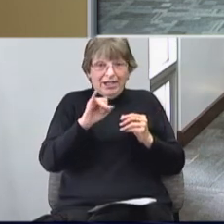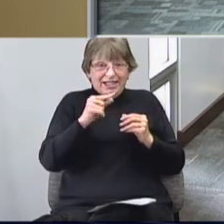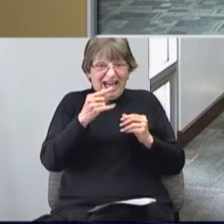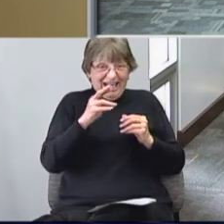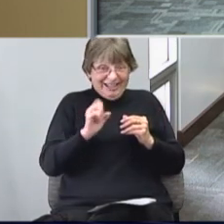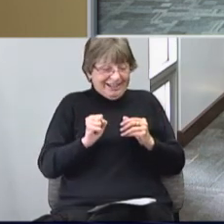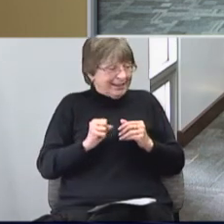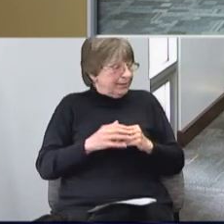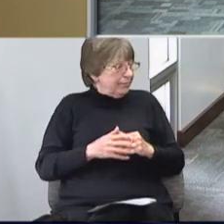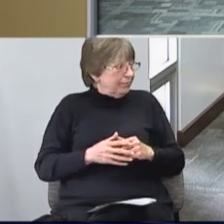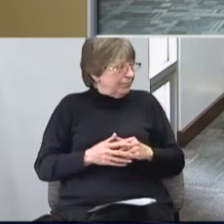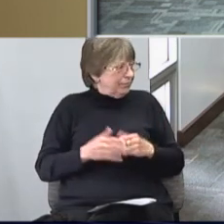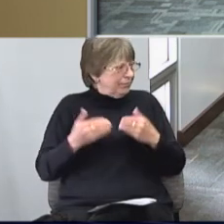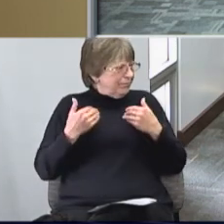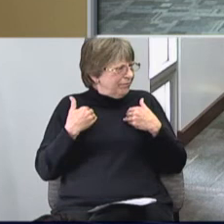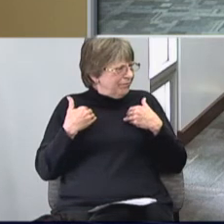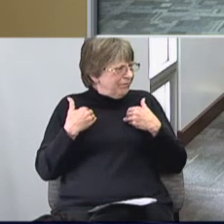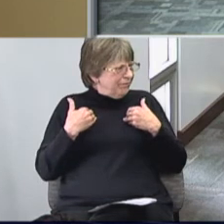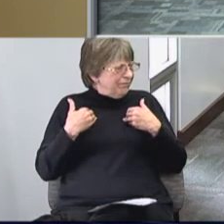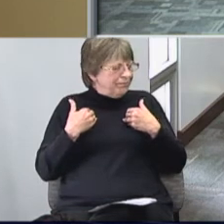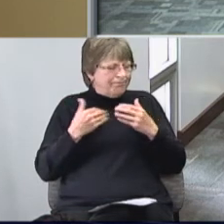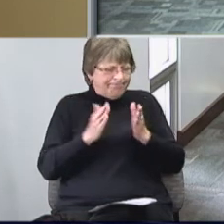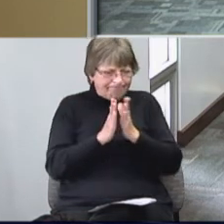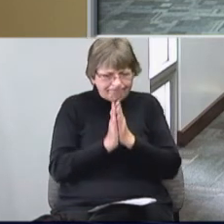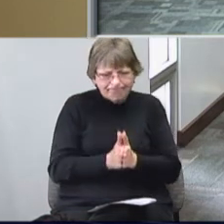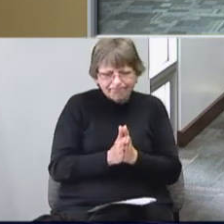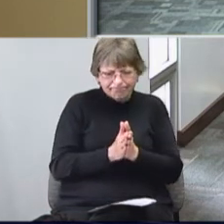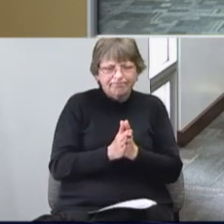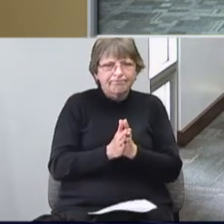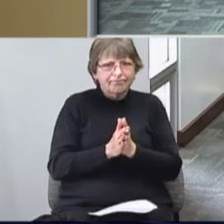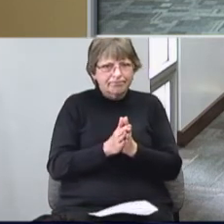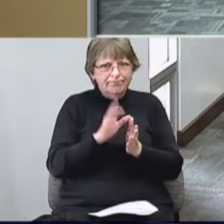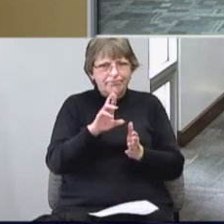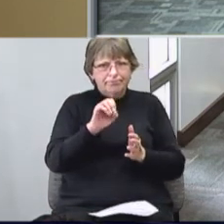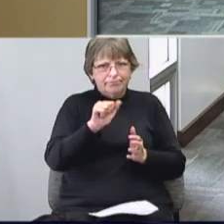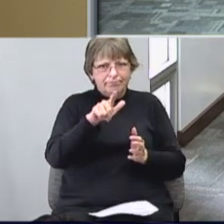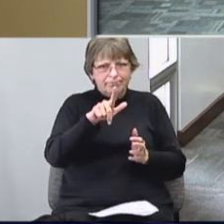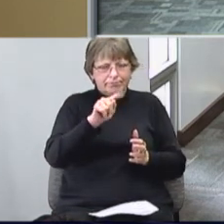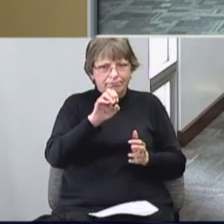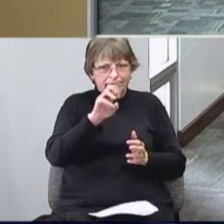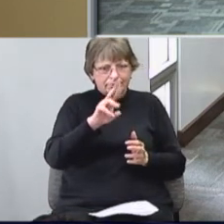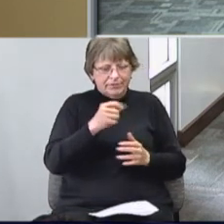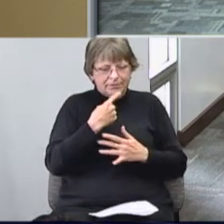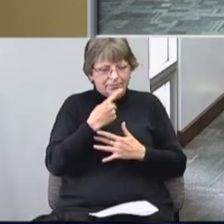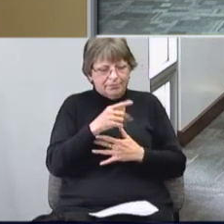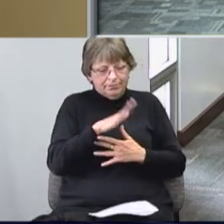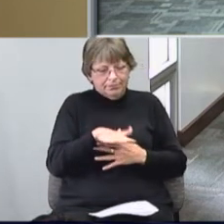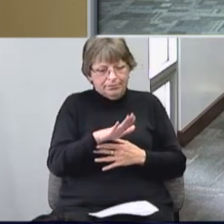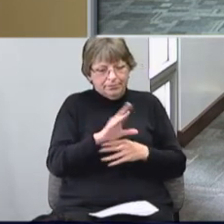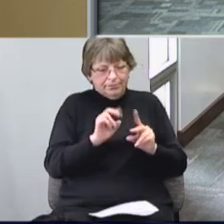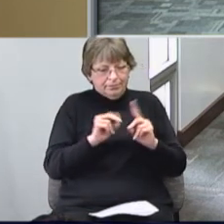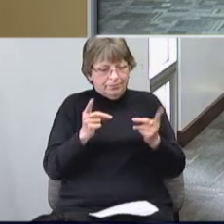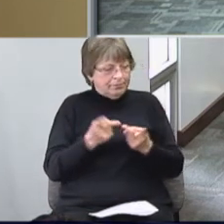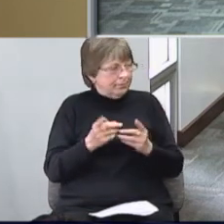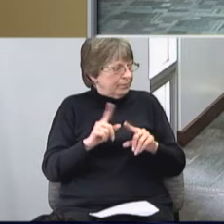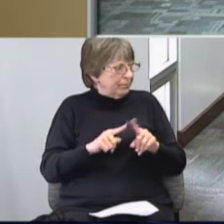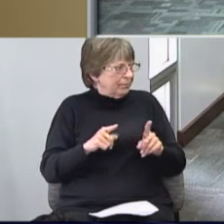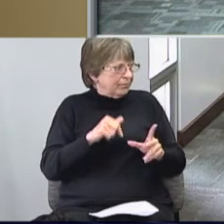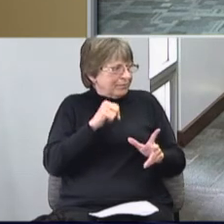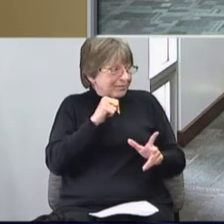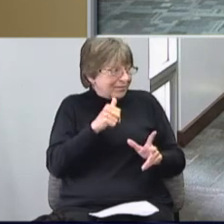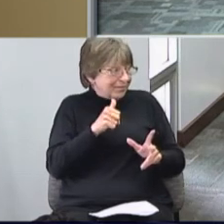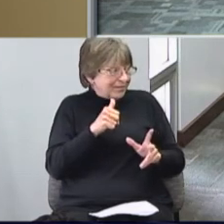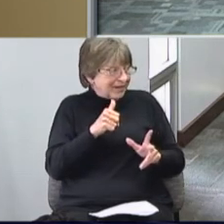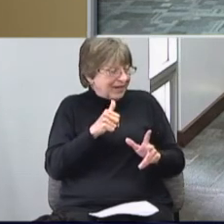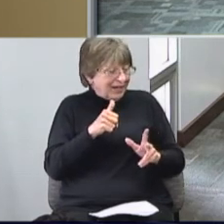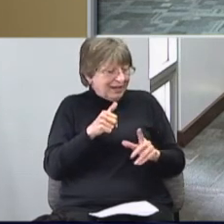have presented to the Board of Realtors a couple times and told them about the districts, but I haven't done like a